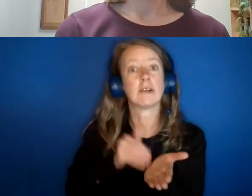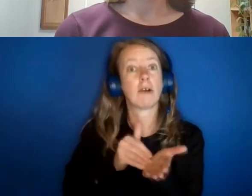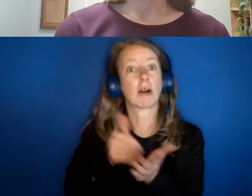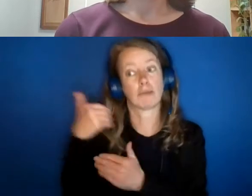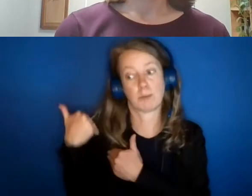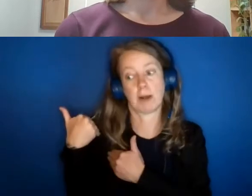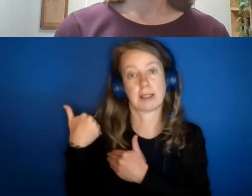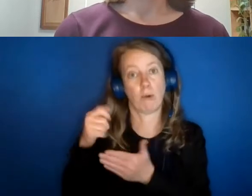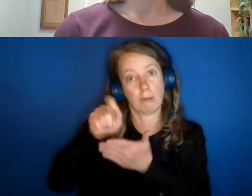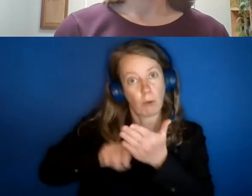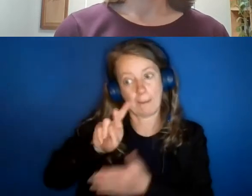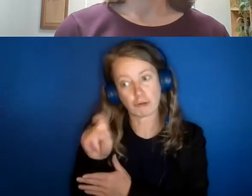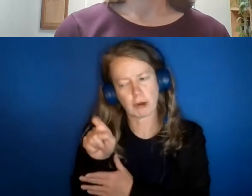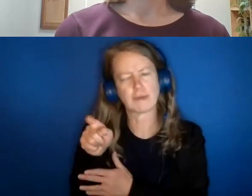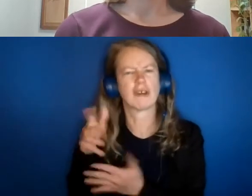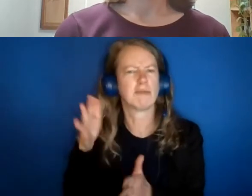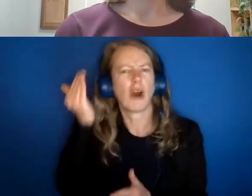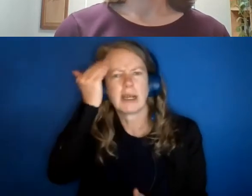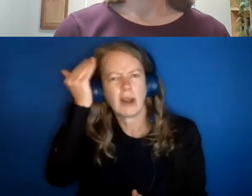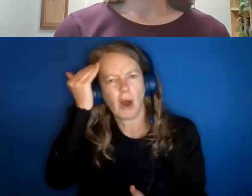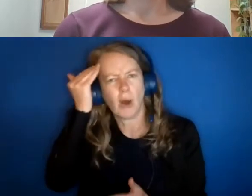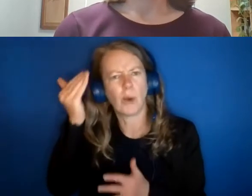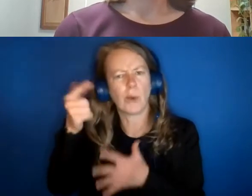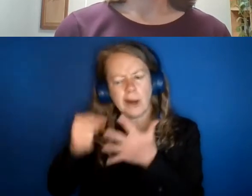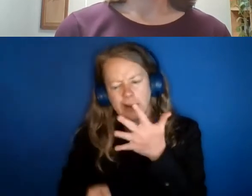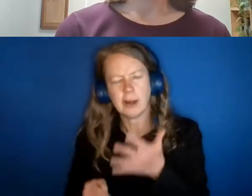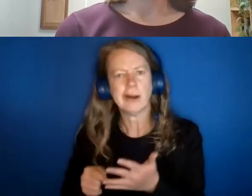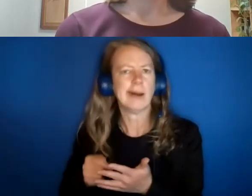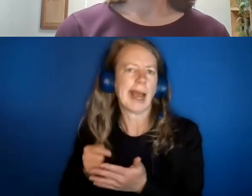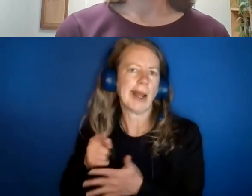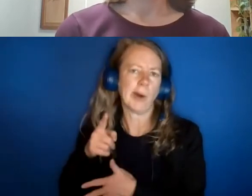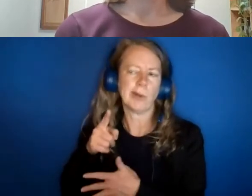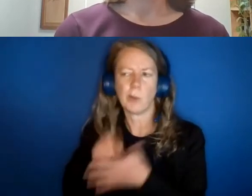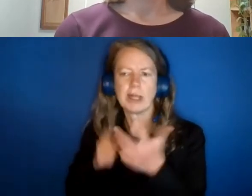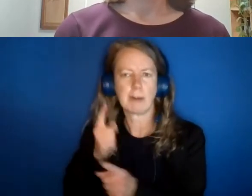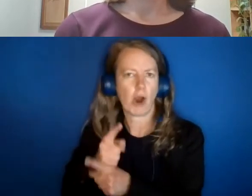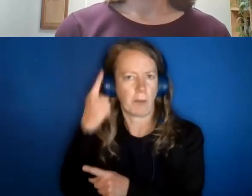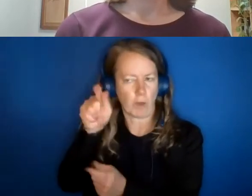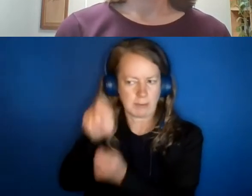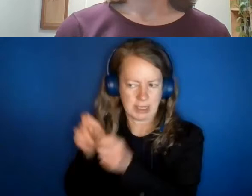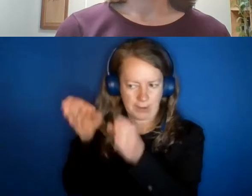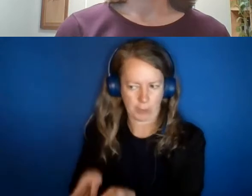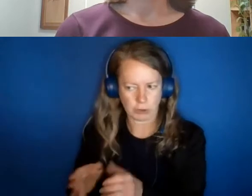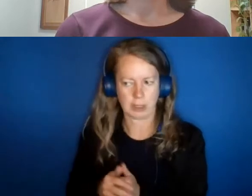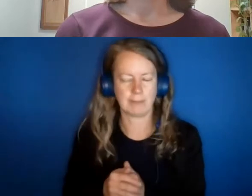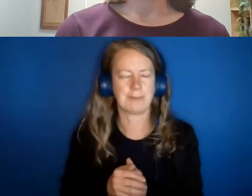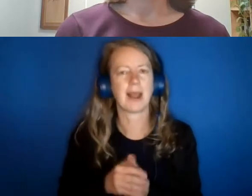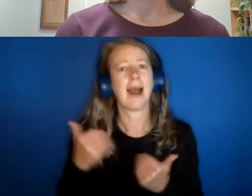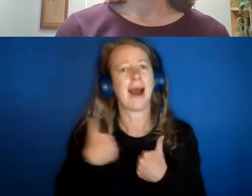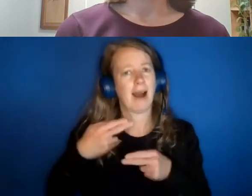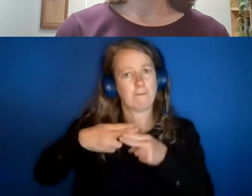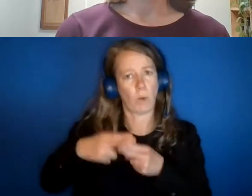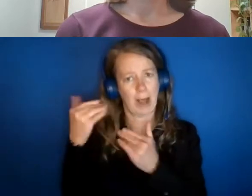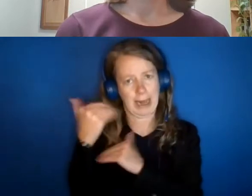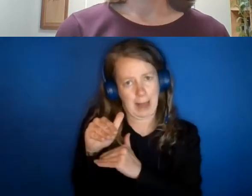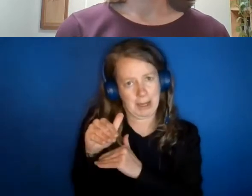those factors and let you know what is appropriate for you. There's also some weight limits, 88